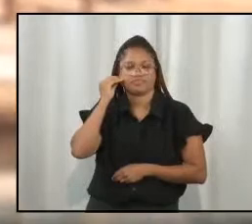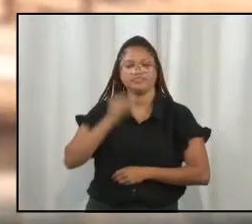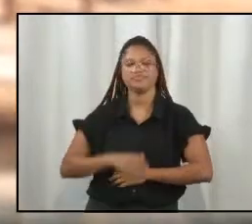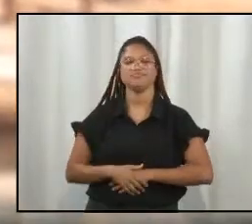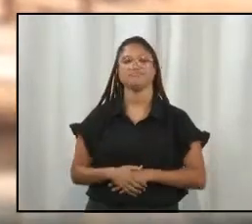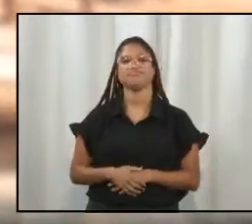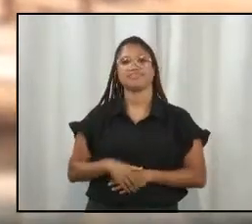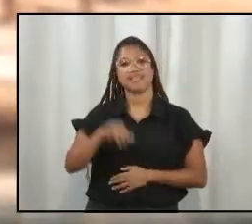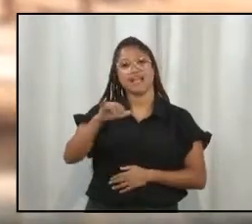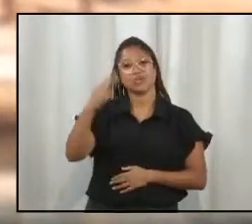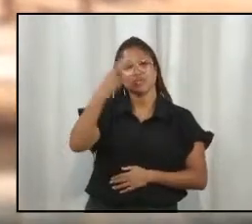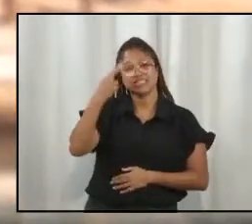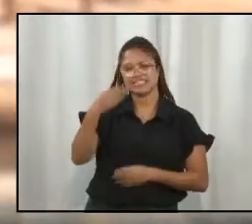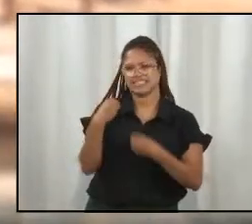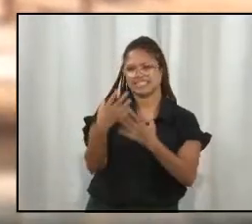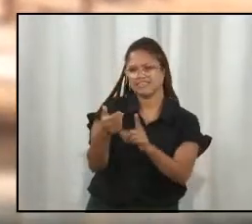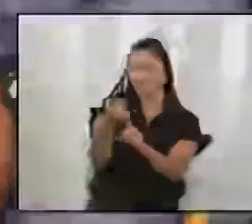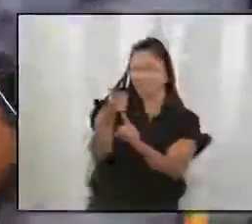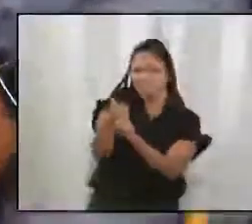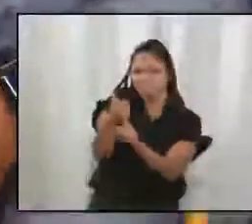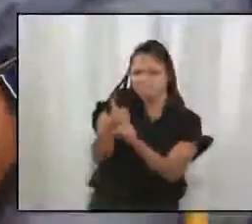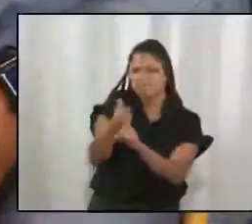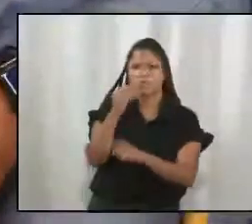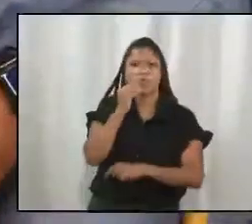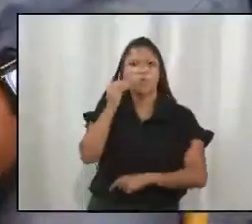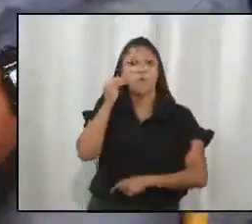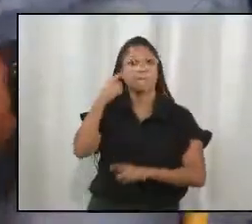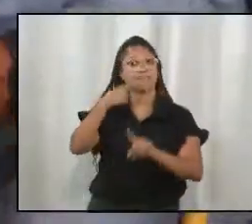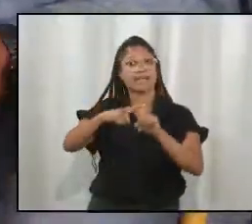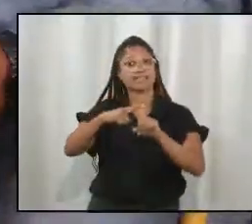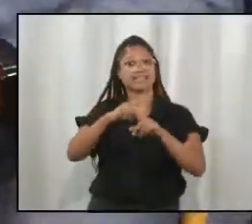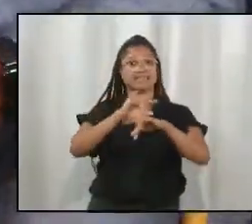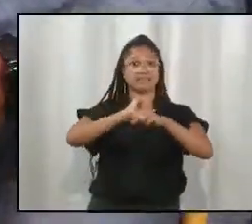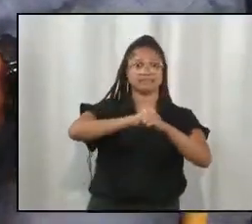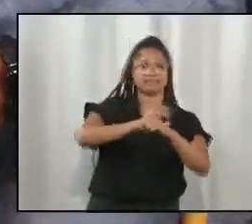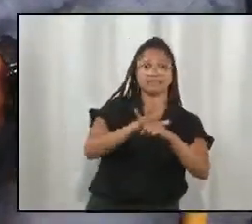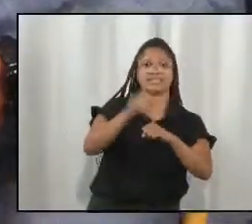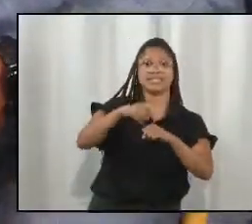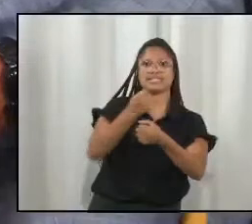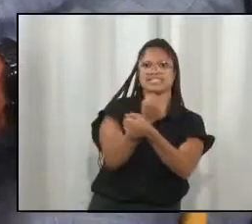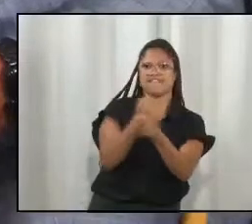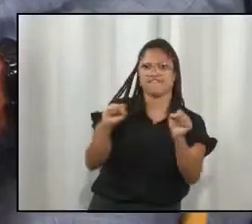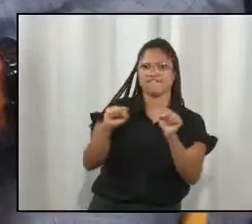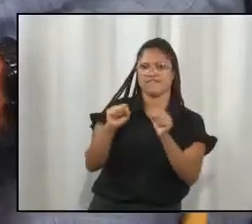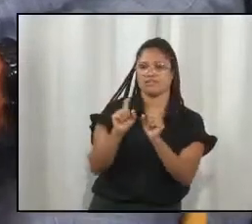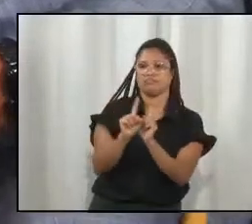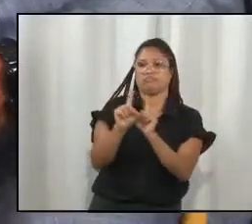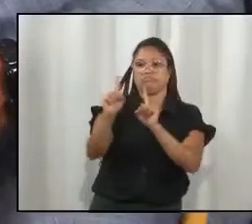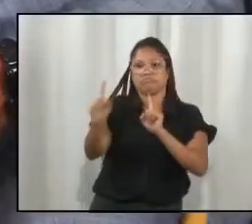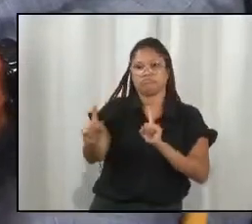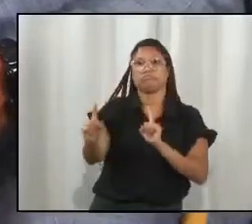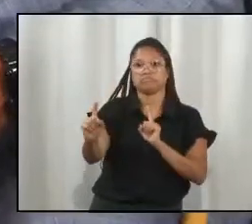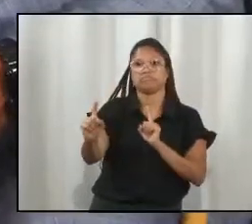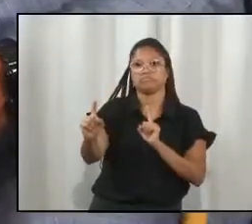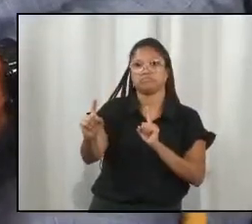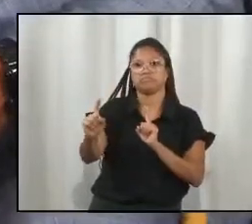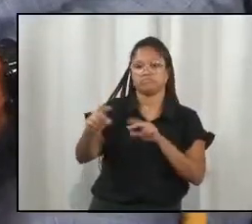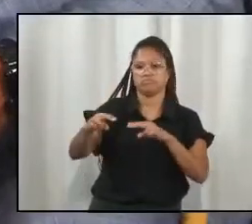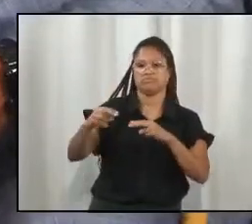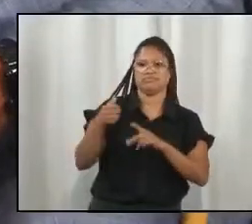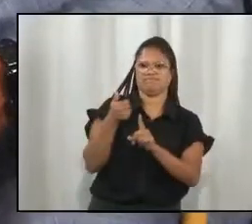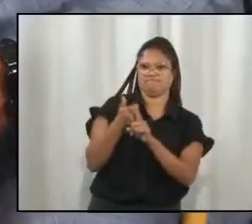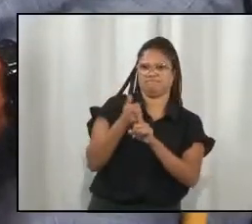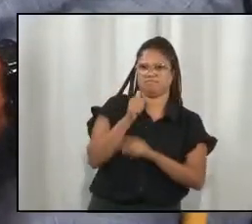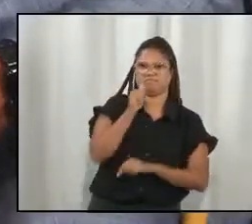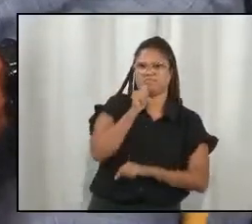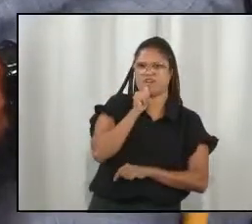homelessness the space to shelter in place and remain safe during the pandemic, what we also saw was, as you might guess, much better